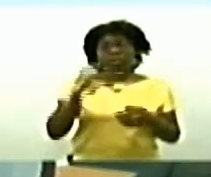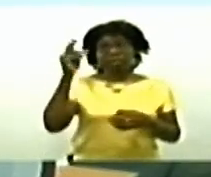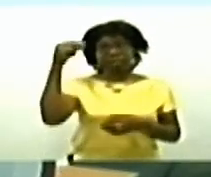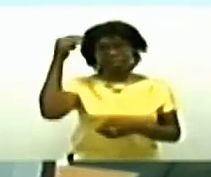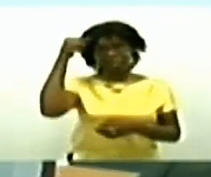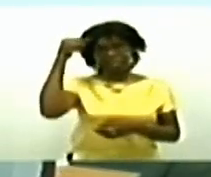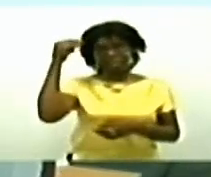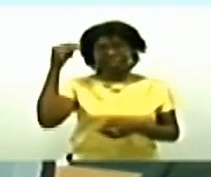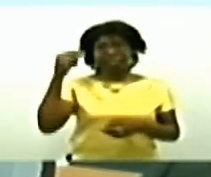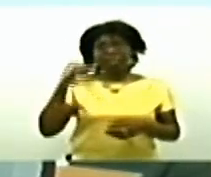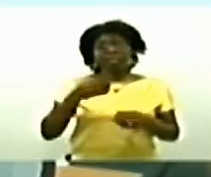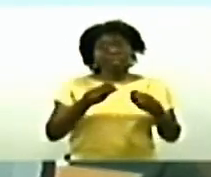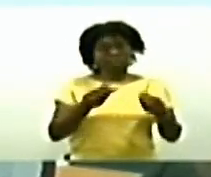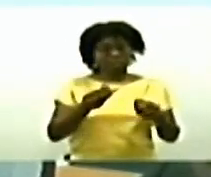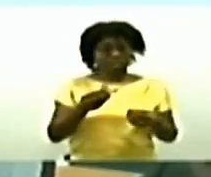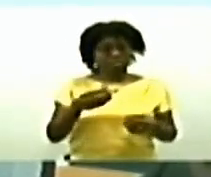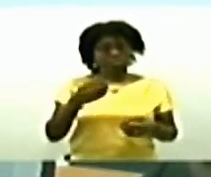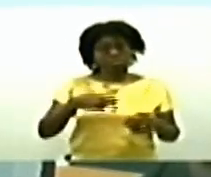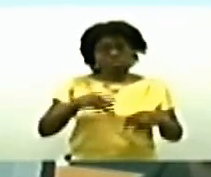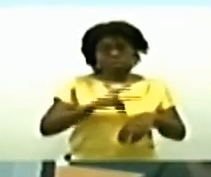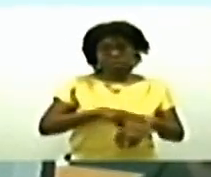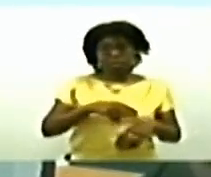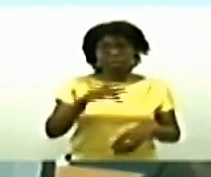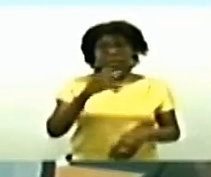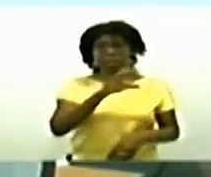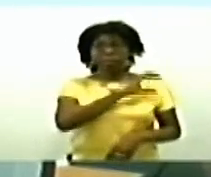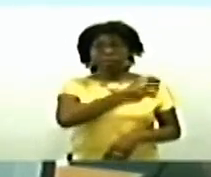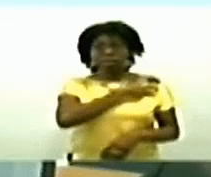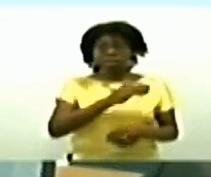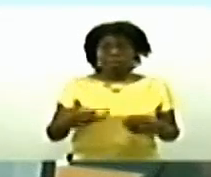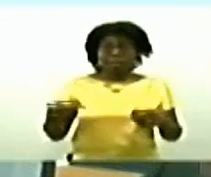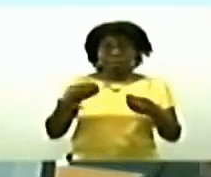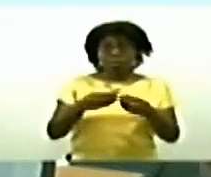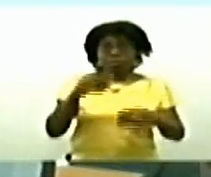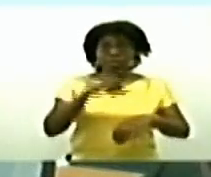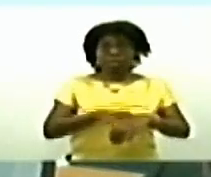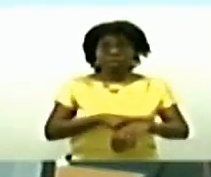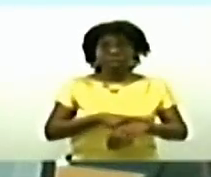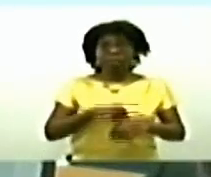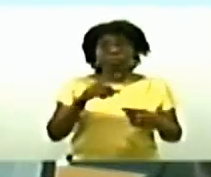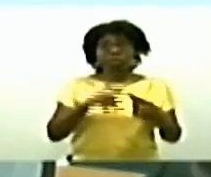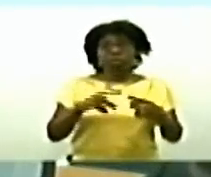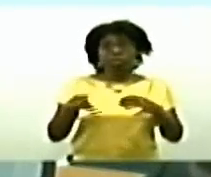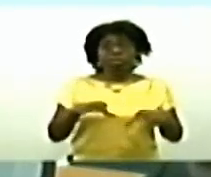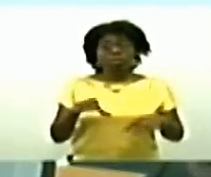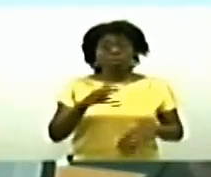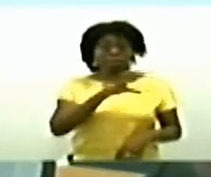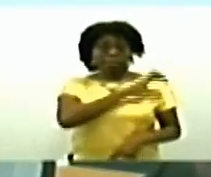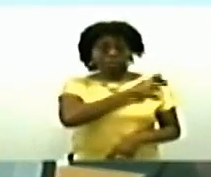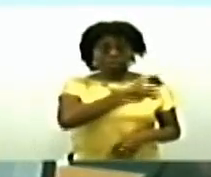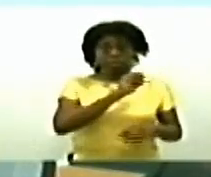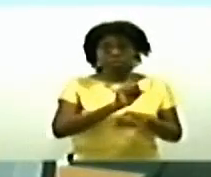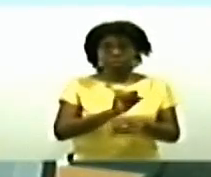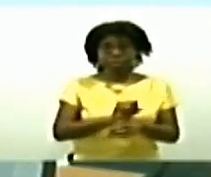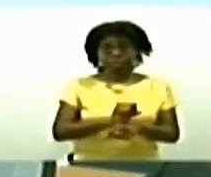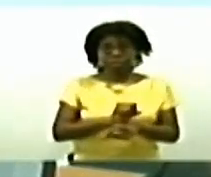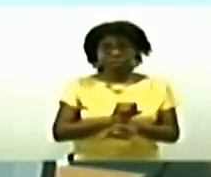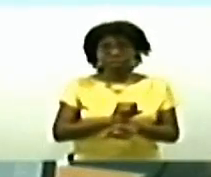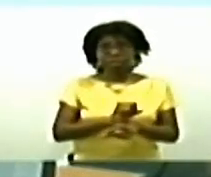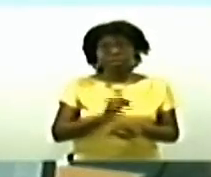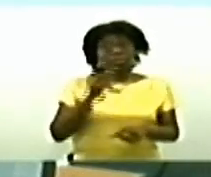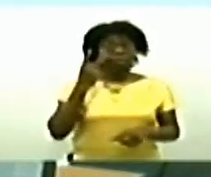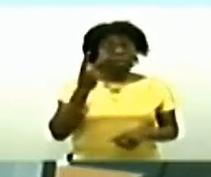regular police officers more time in the hand to do the policing work. As we have